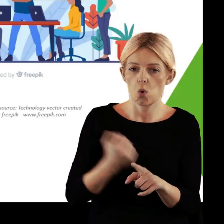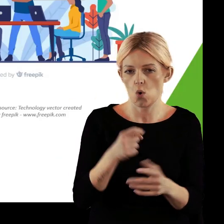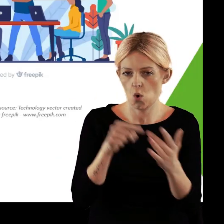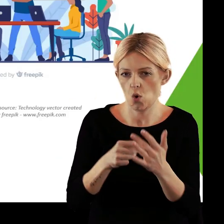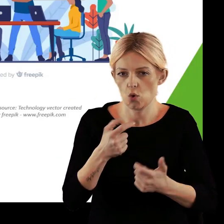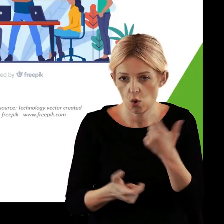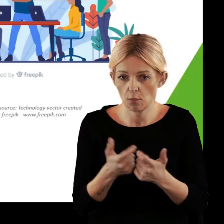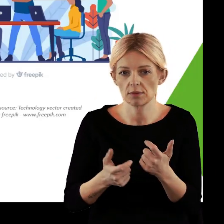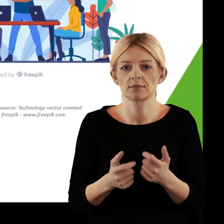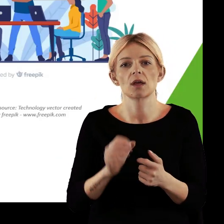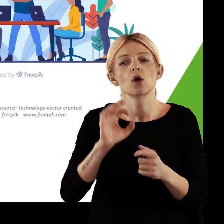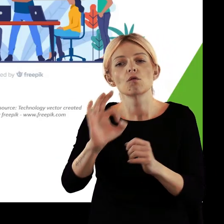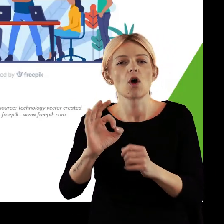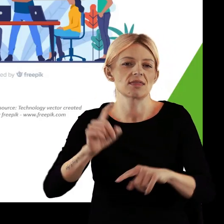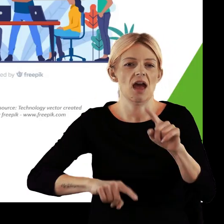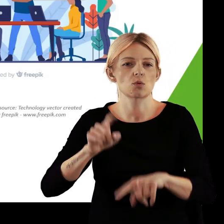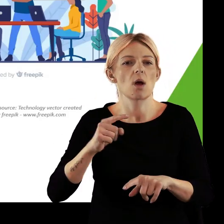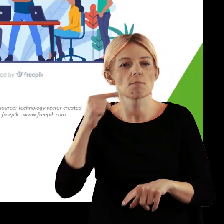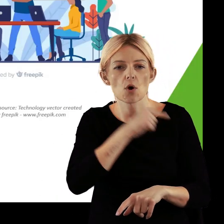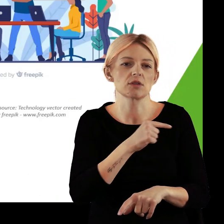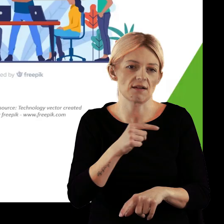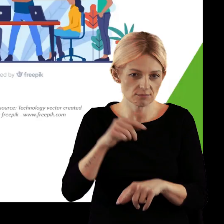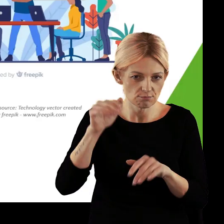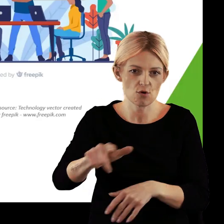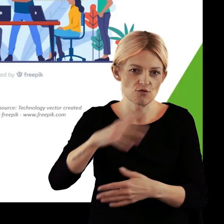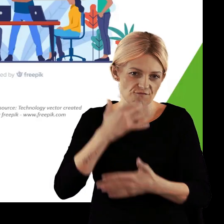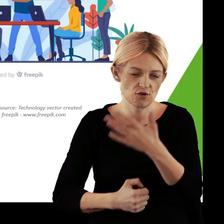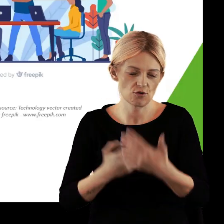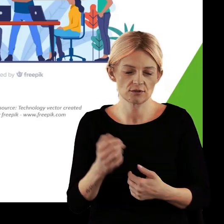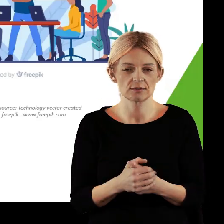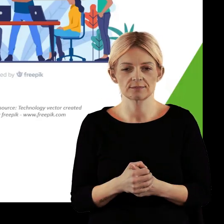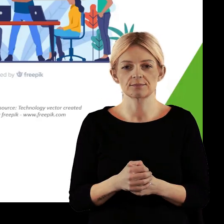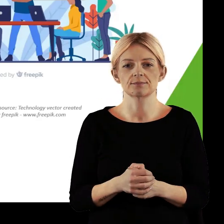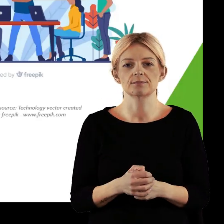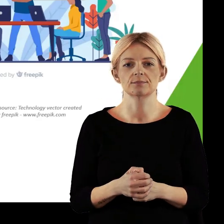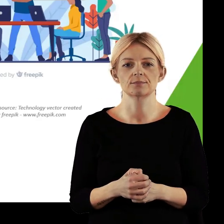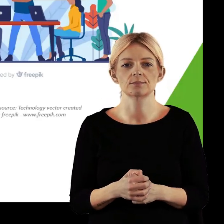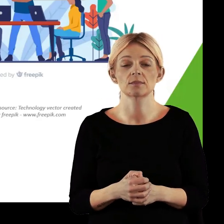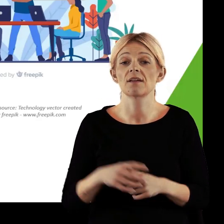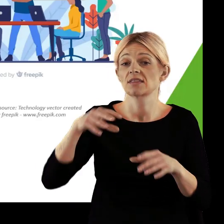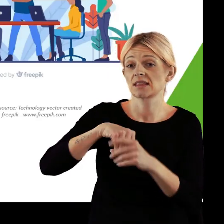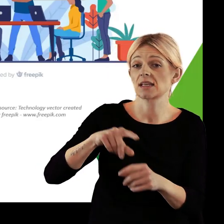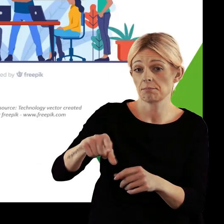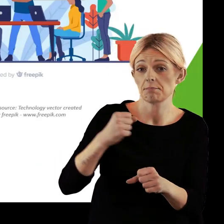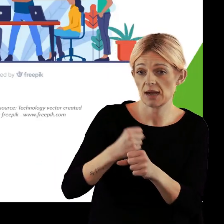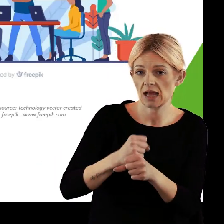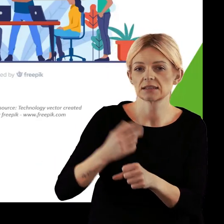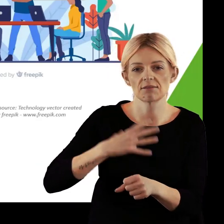resources. Once the goal has been achieved, it is of course worth checking whether the goals have been